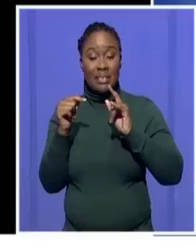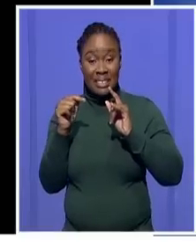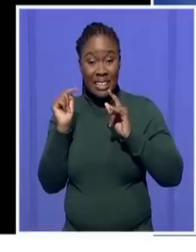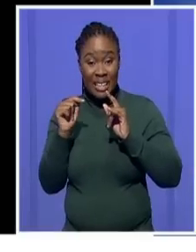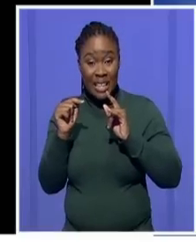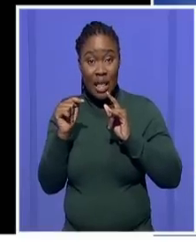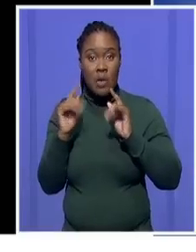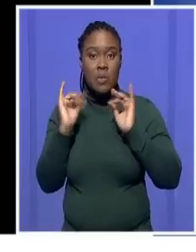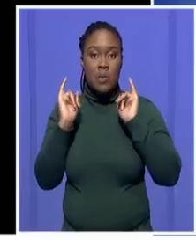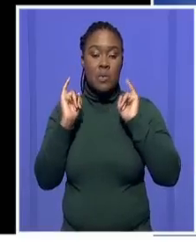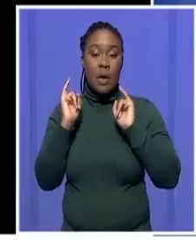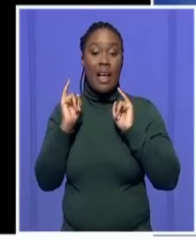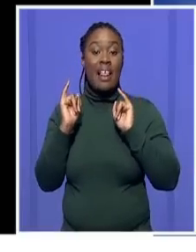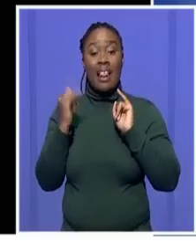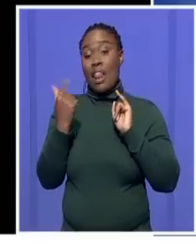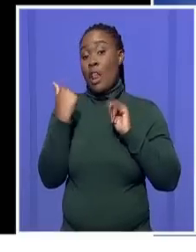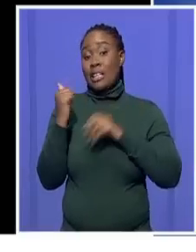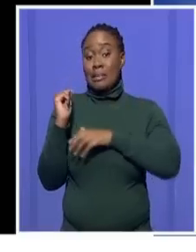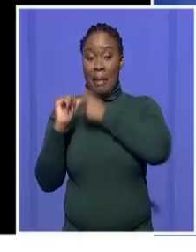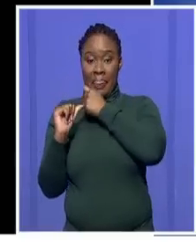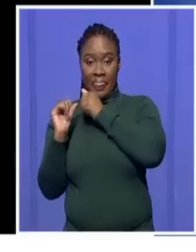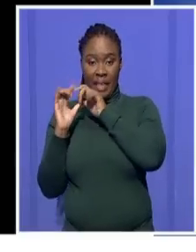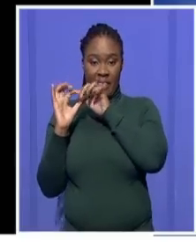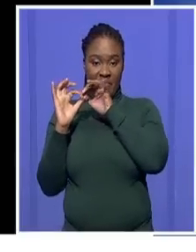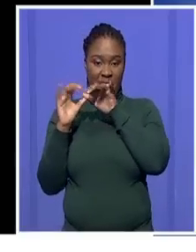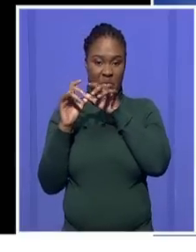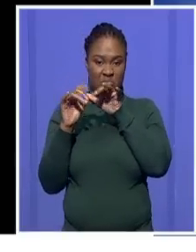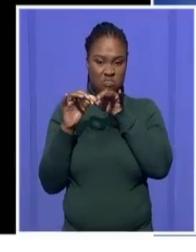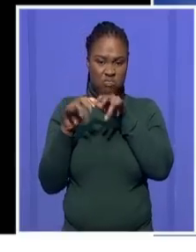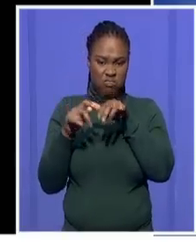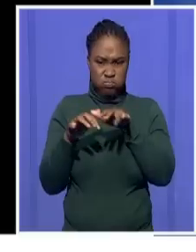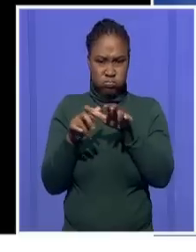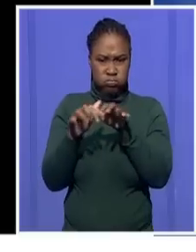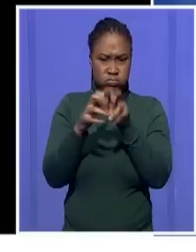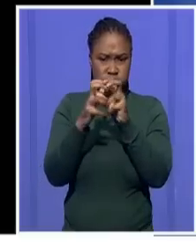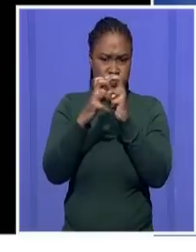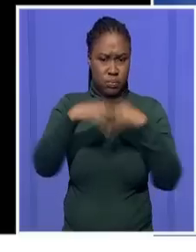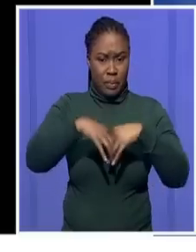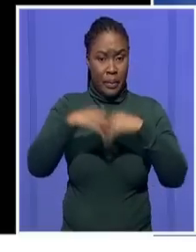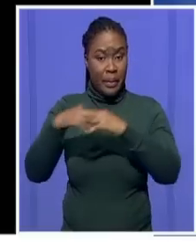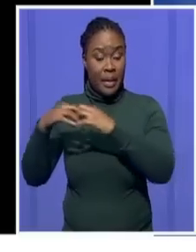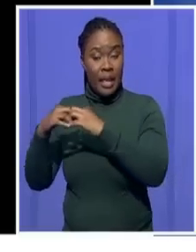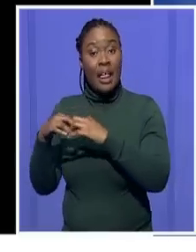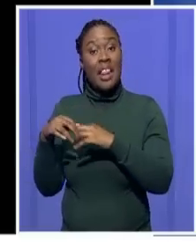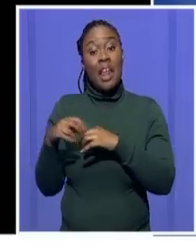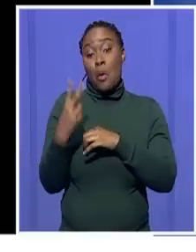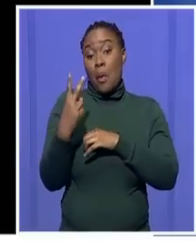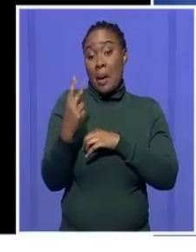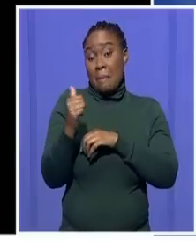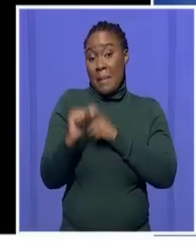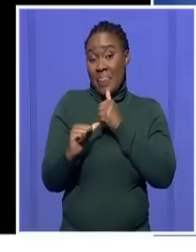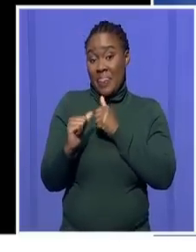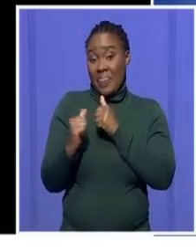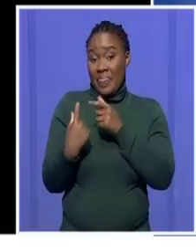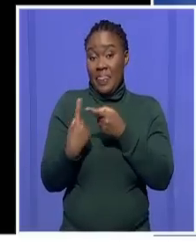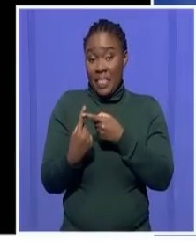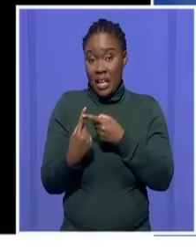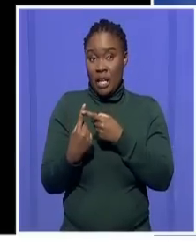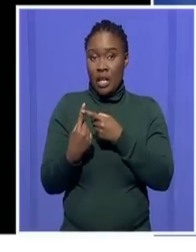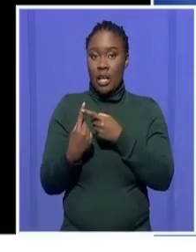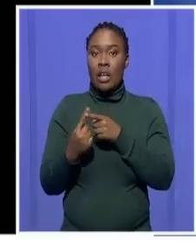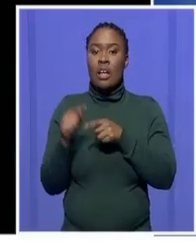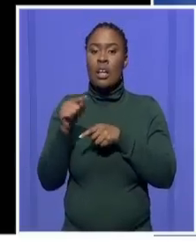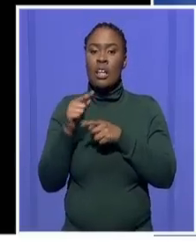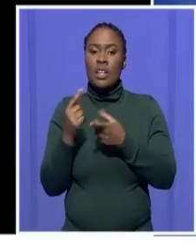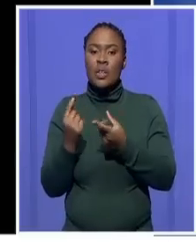month's flood on the arterial M4 highway. And what residents there have been doing for the last month and a bit is heading further north